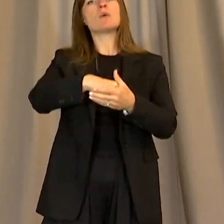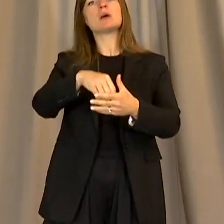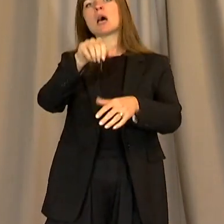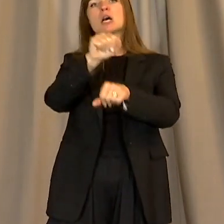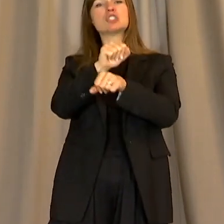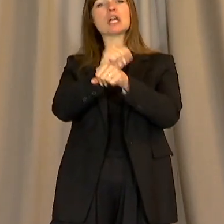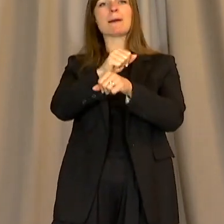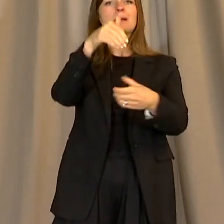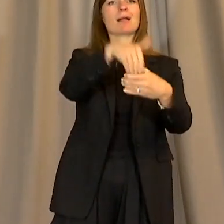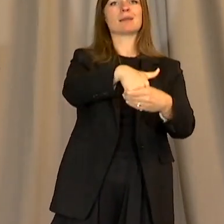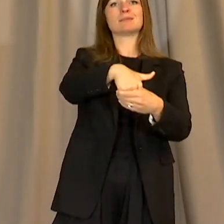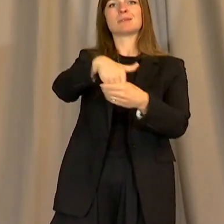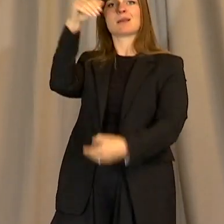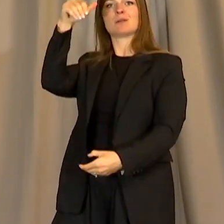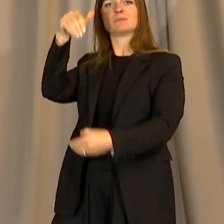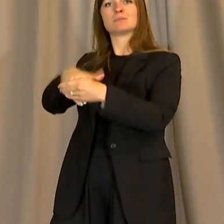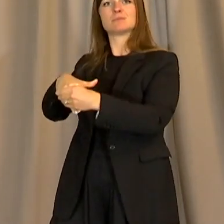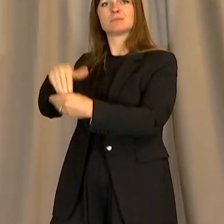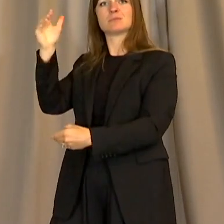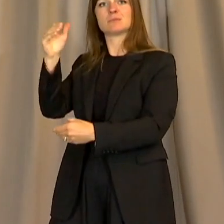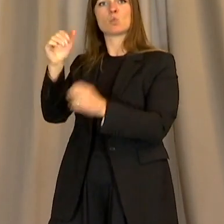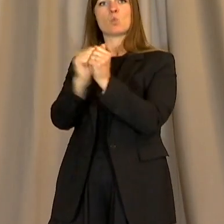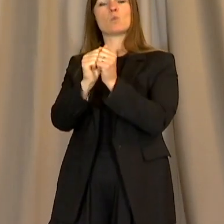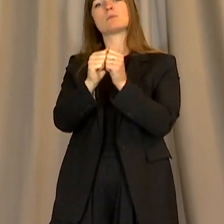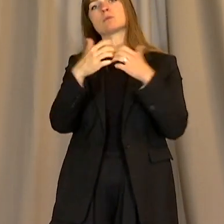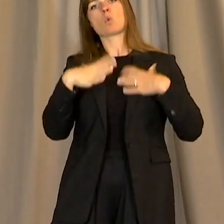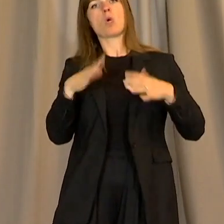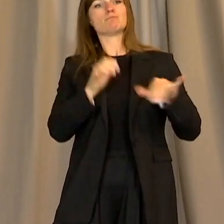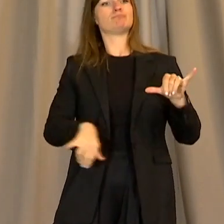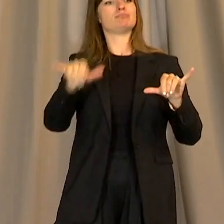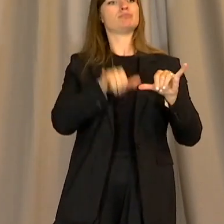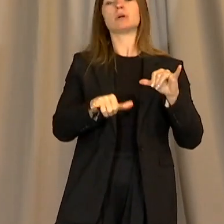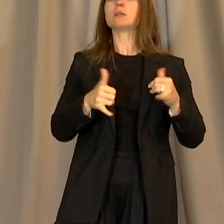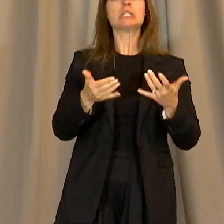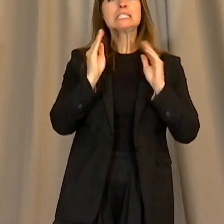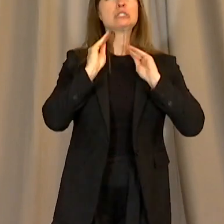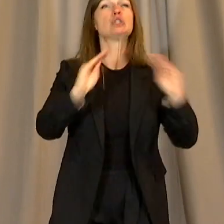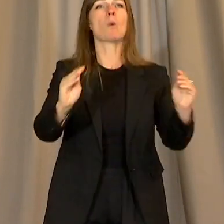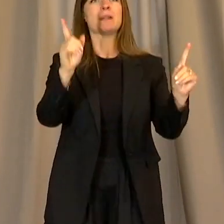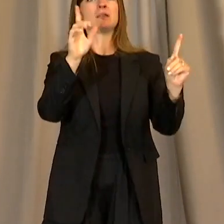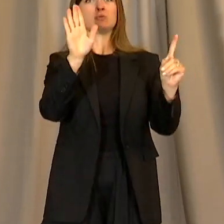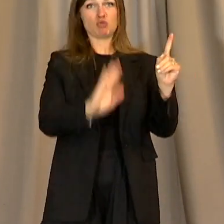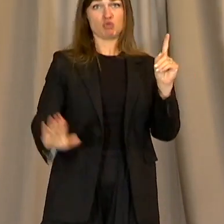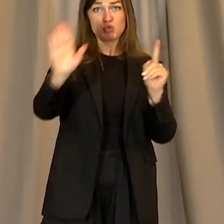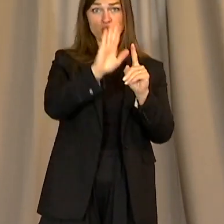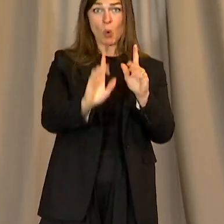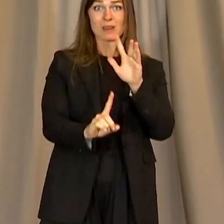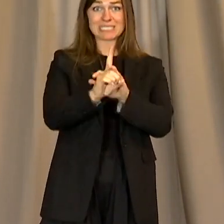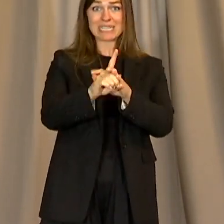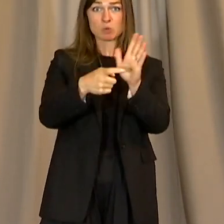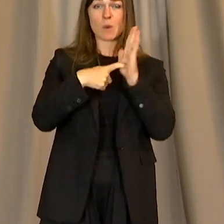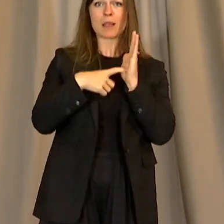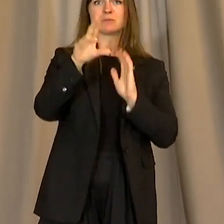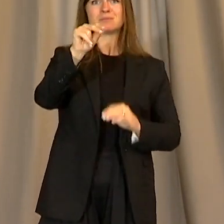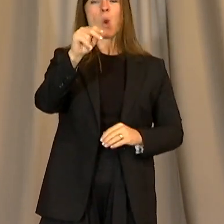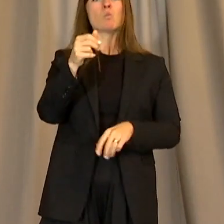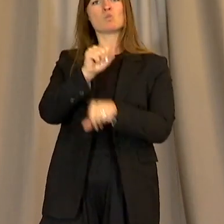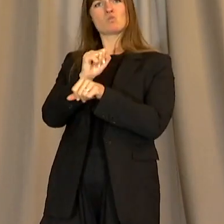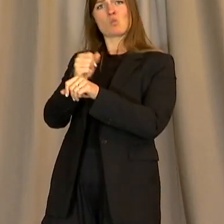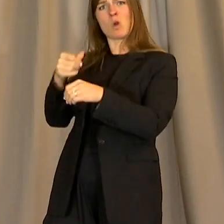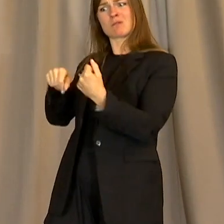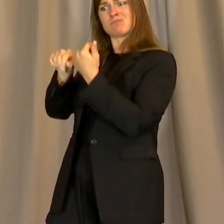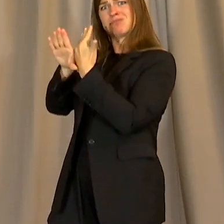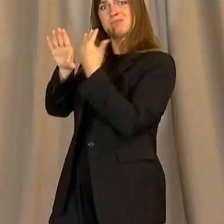and clock out where you have a uniform. None of you do. Your attendance is not mandatory. You can do your work from home, most of